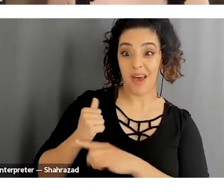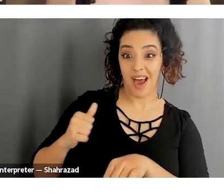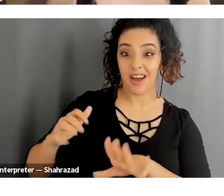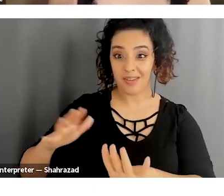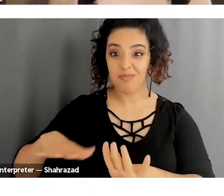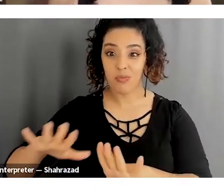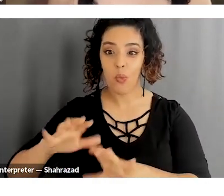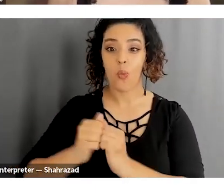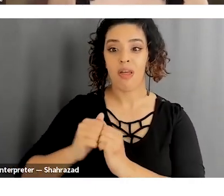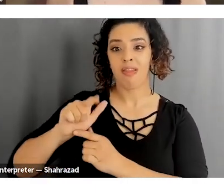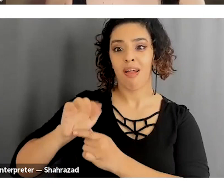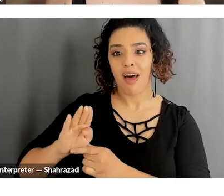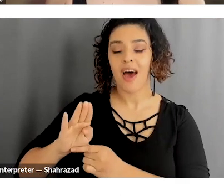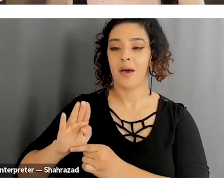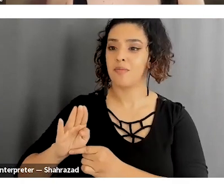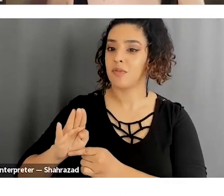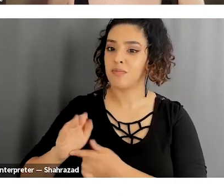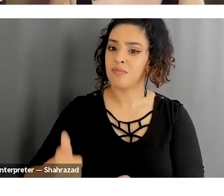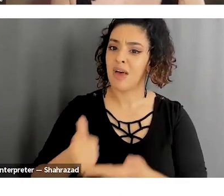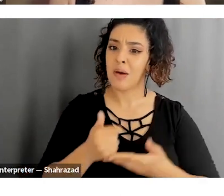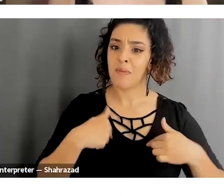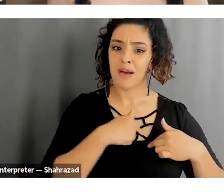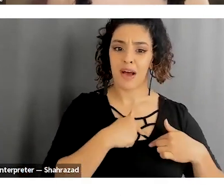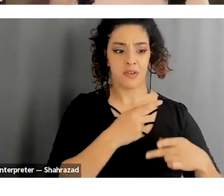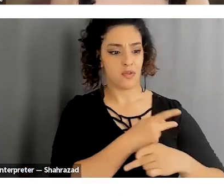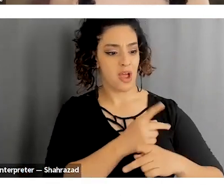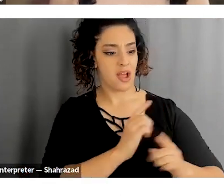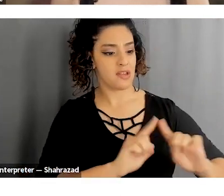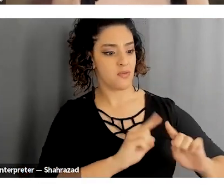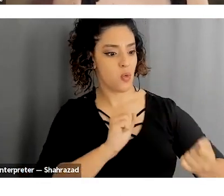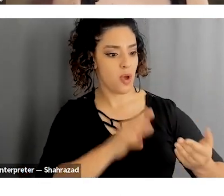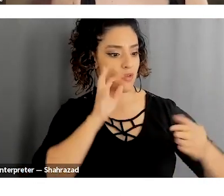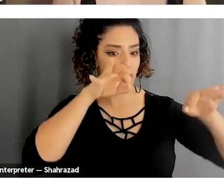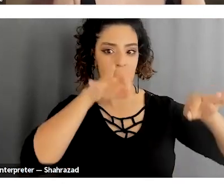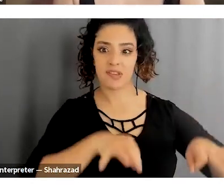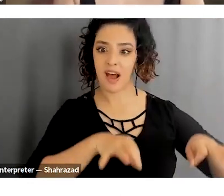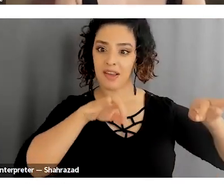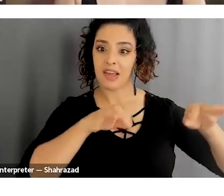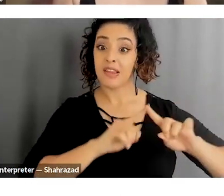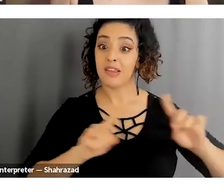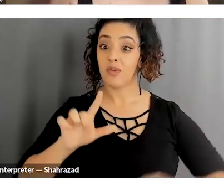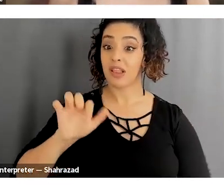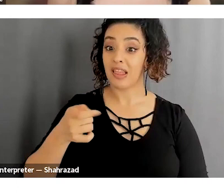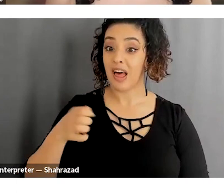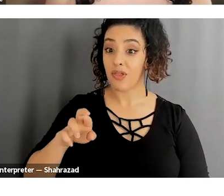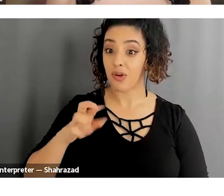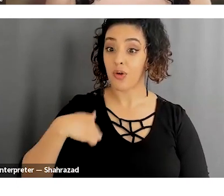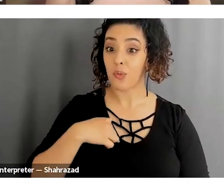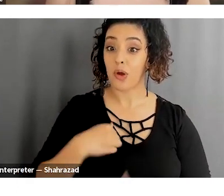labs, helping us figure out ways, creative ways to dyeing the leather that we're growing in the lab